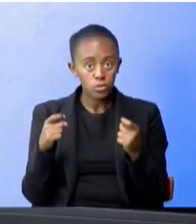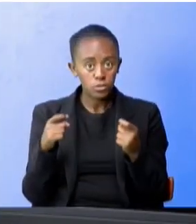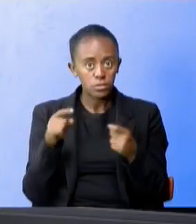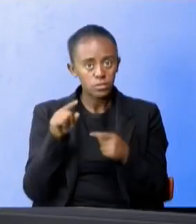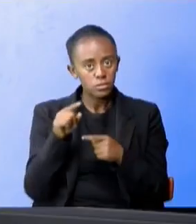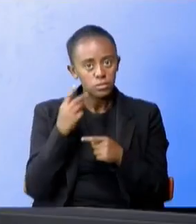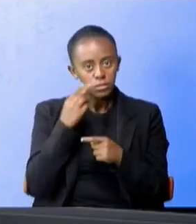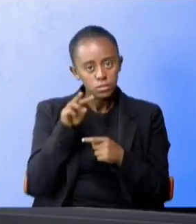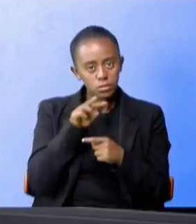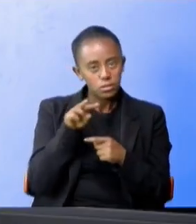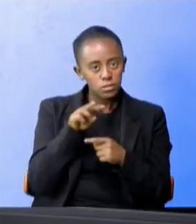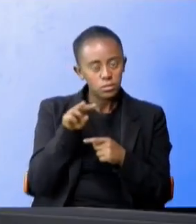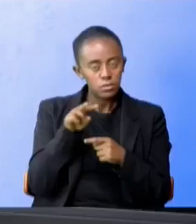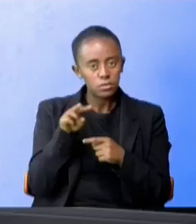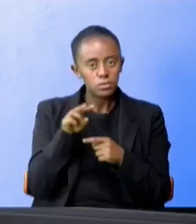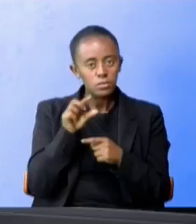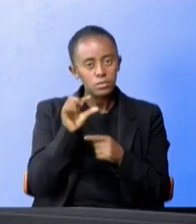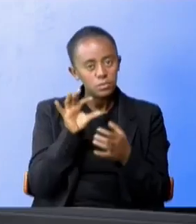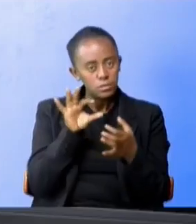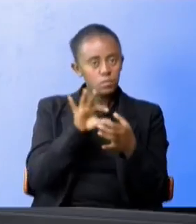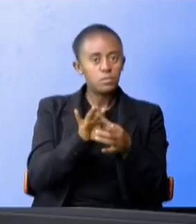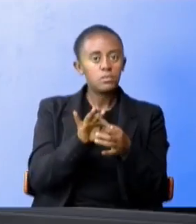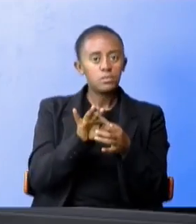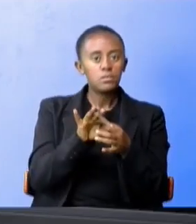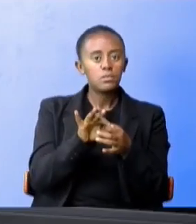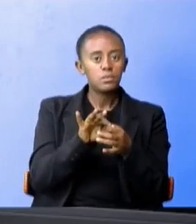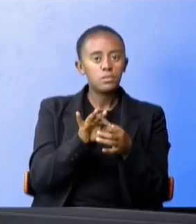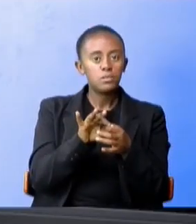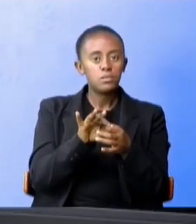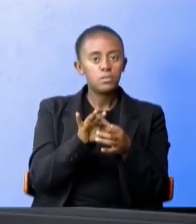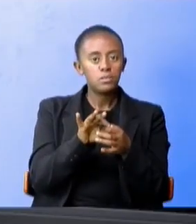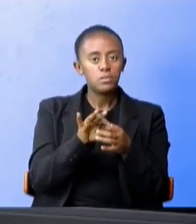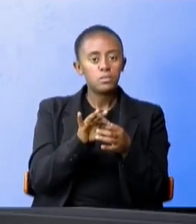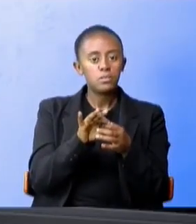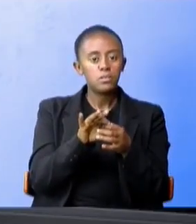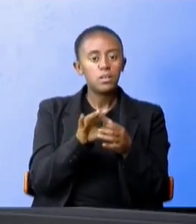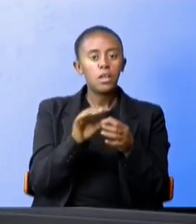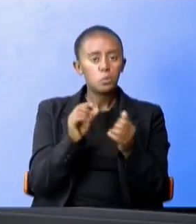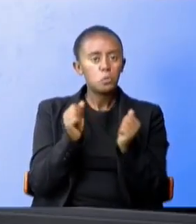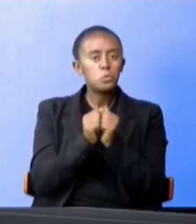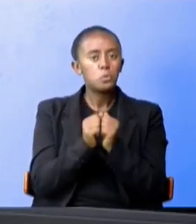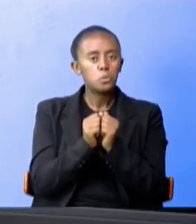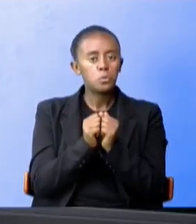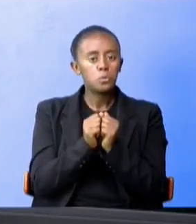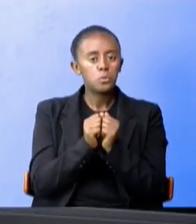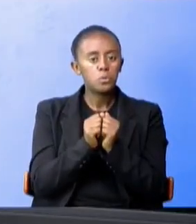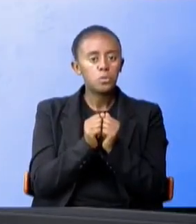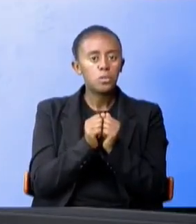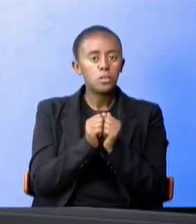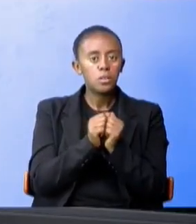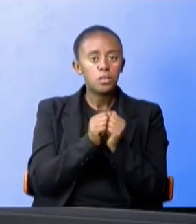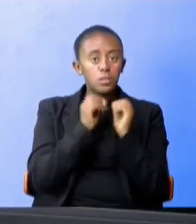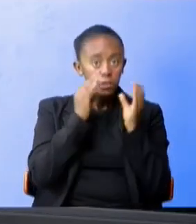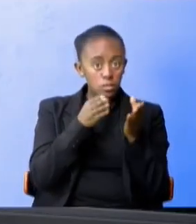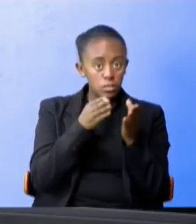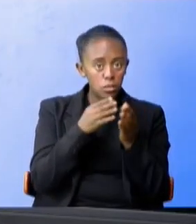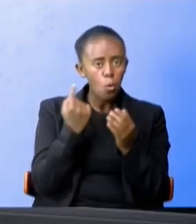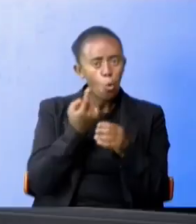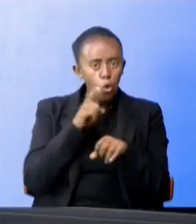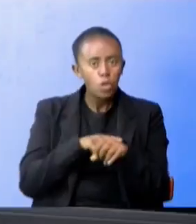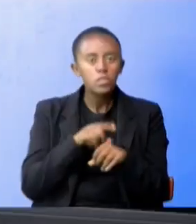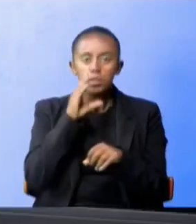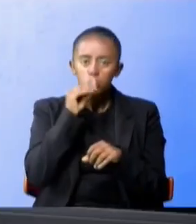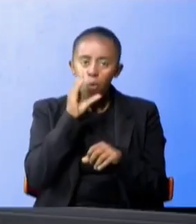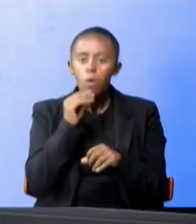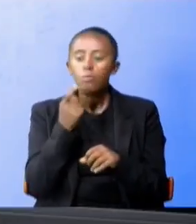see these two words smushed together. Most of the time, they are together. If we talk about teachers, we always talk